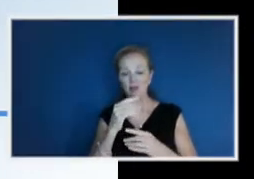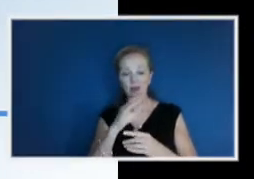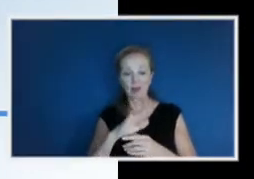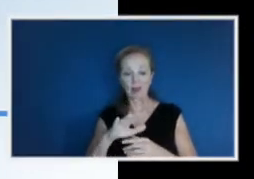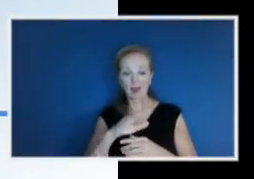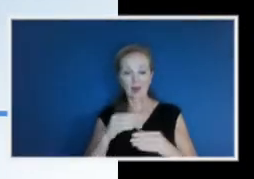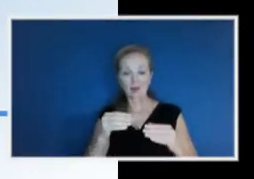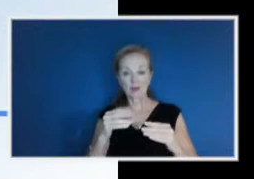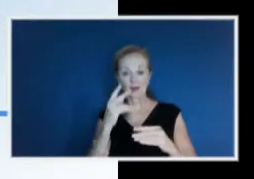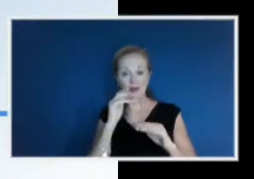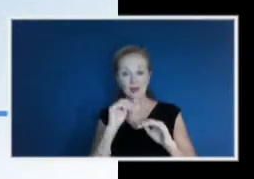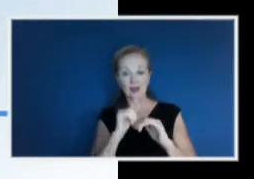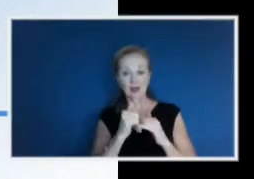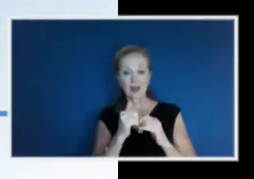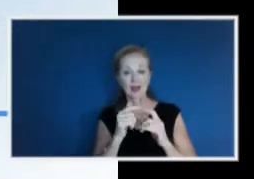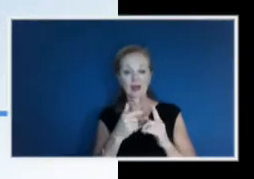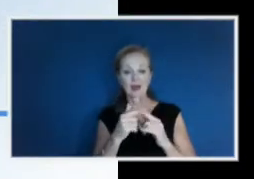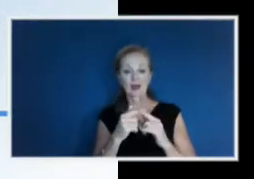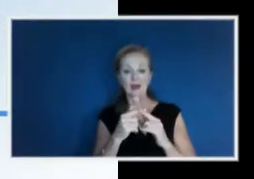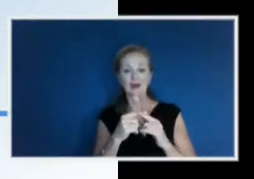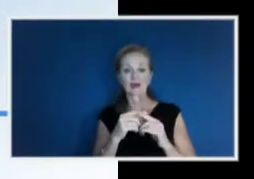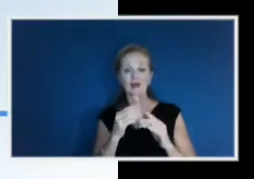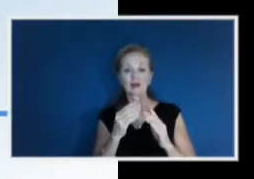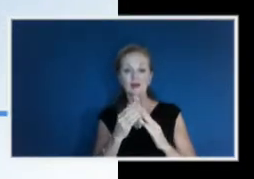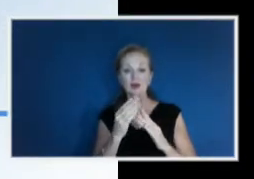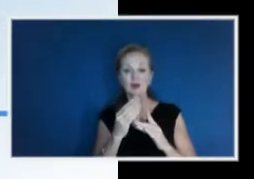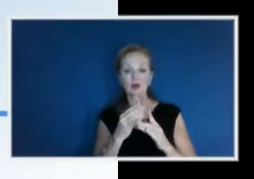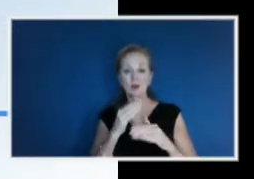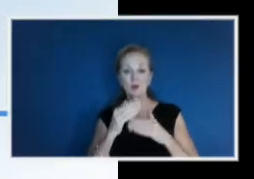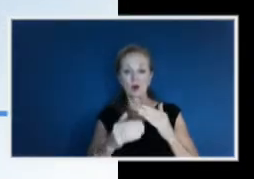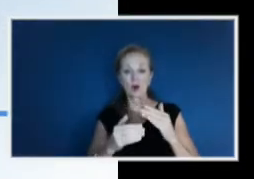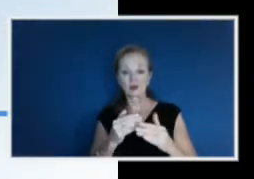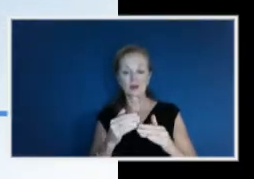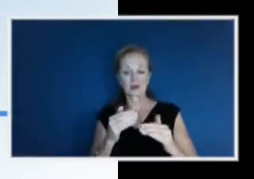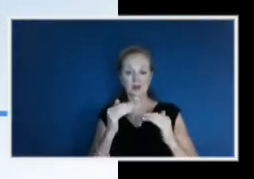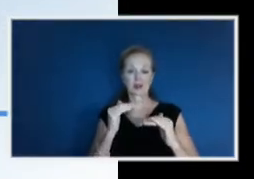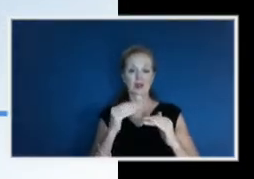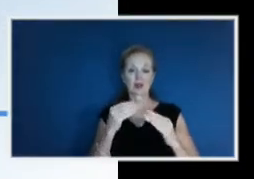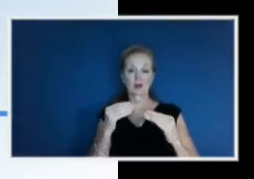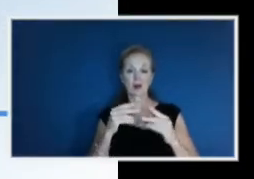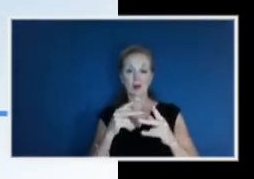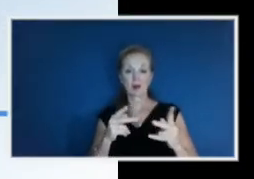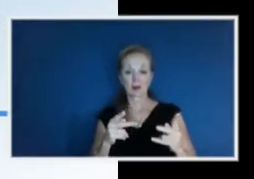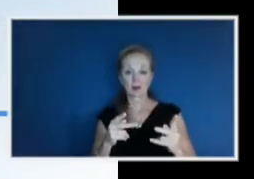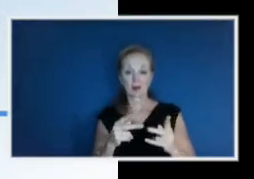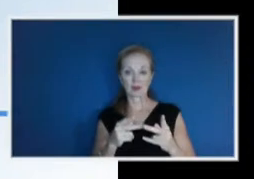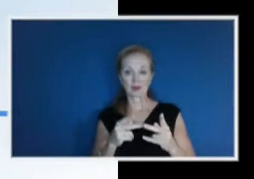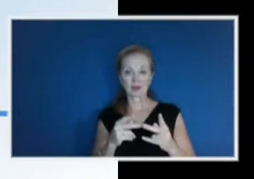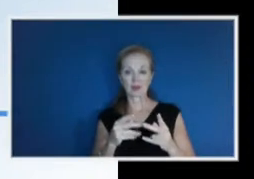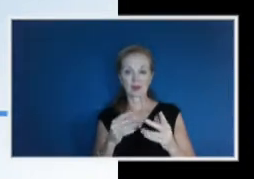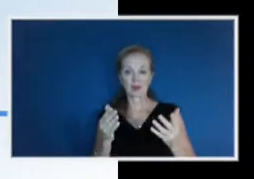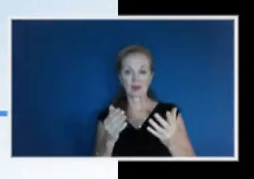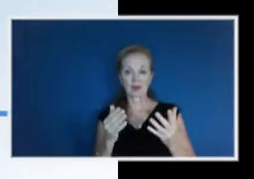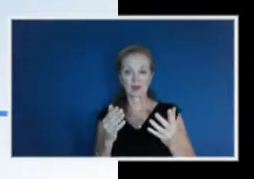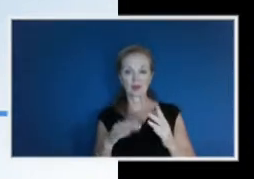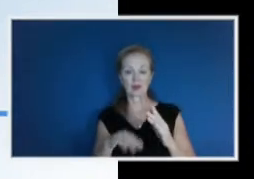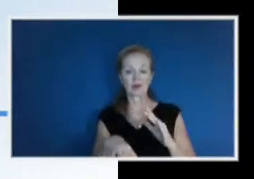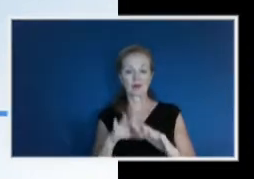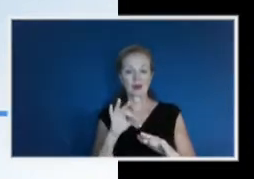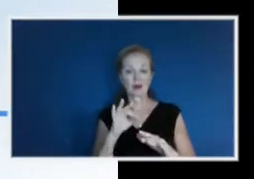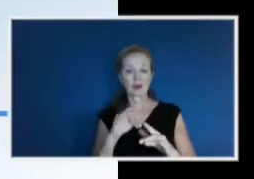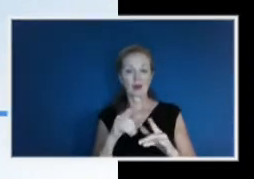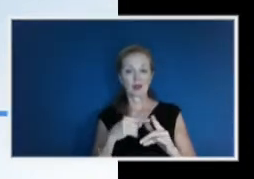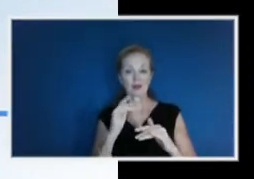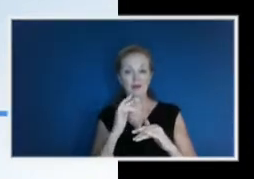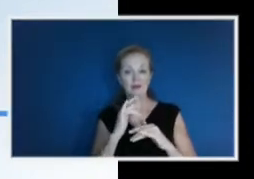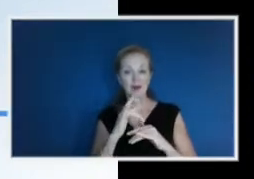how it's a sort of an iterative process of constraining the marketplace. So here's what we found in terms of the availability